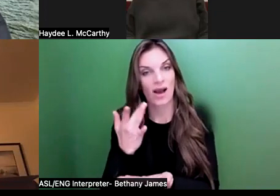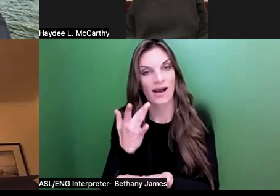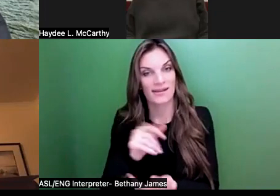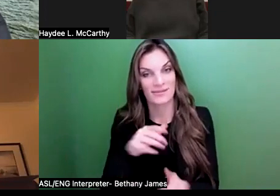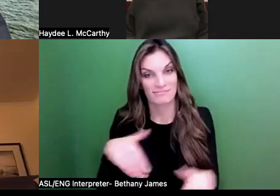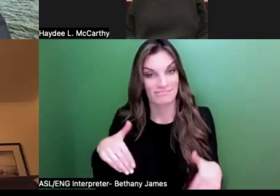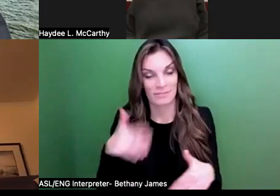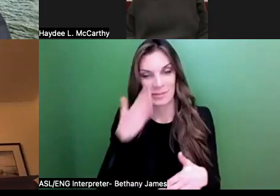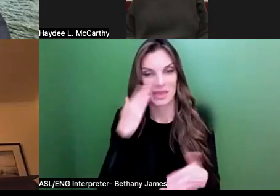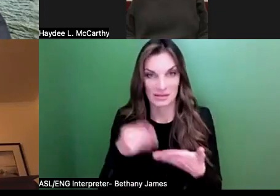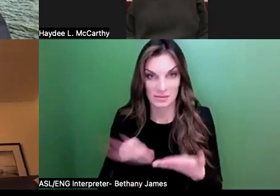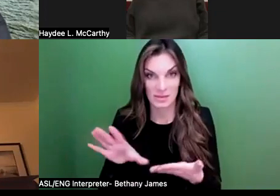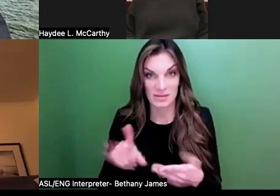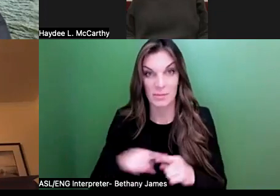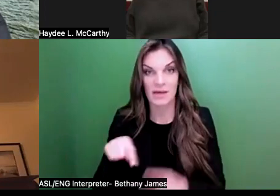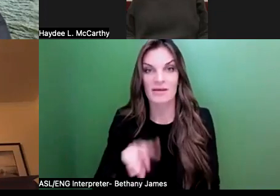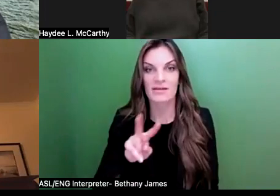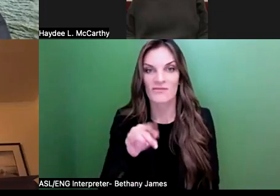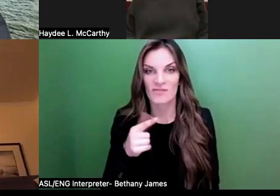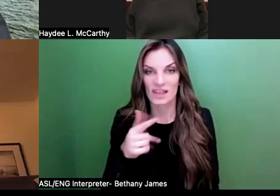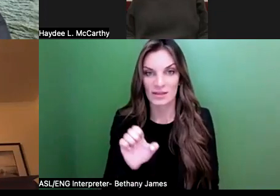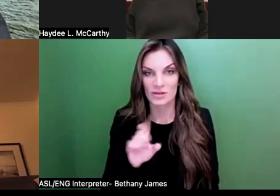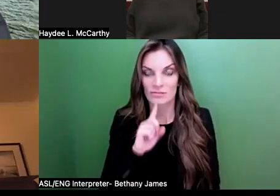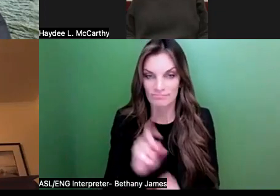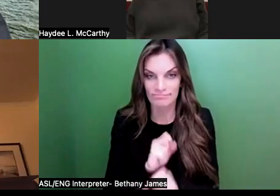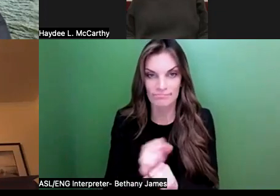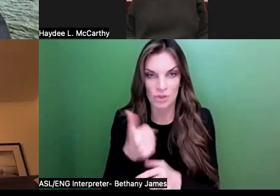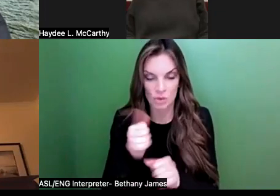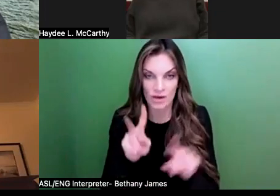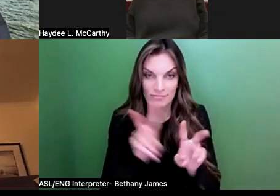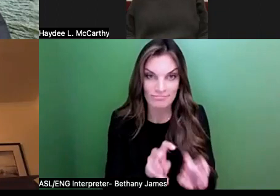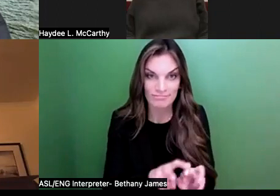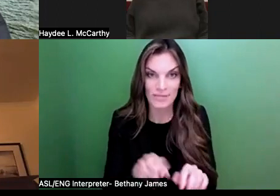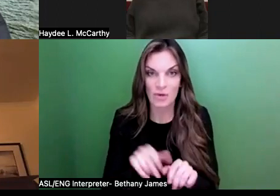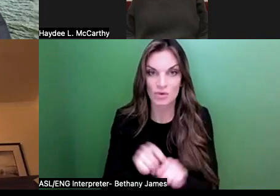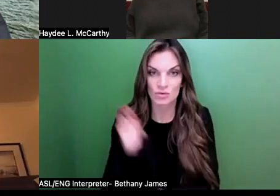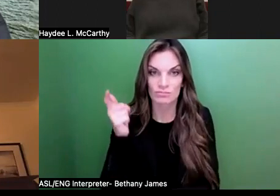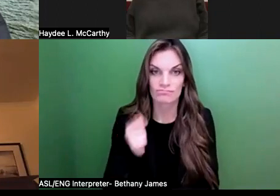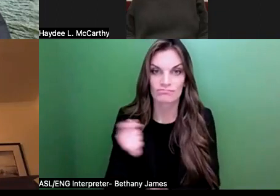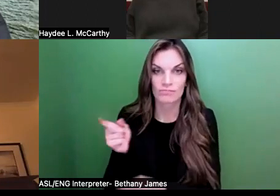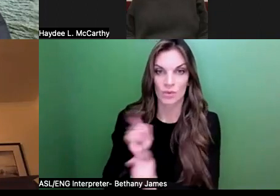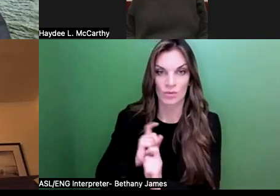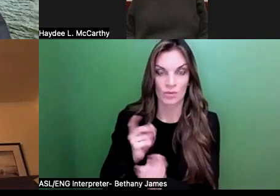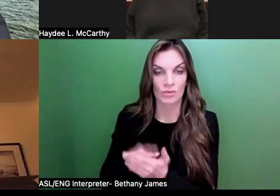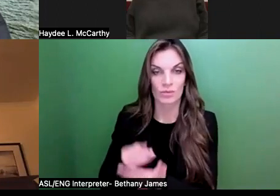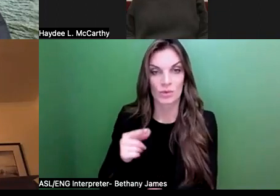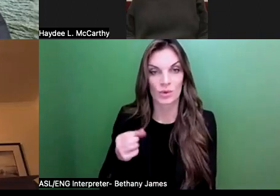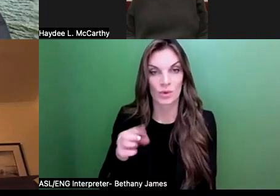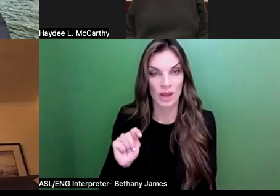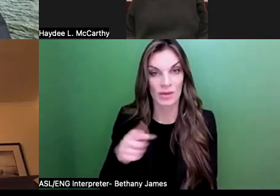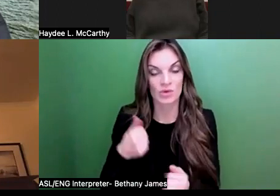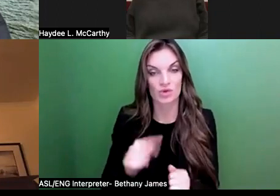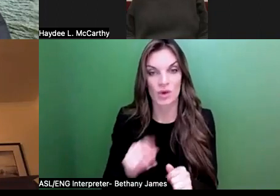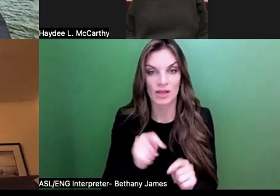expensive. But the village is pursuing many, many ways through grants and any kind of help we can get in this area. We've solicited